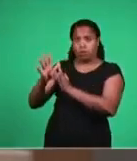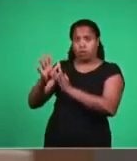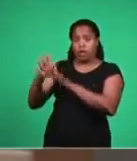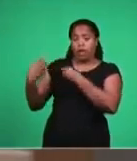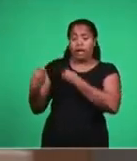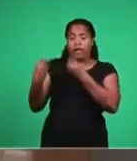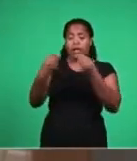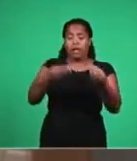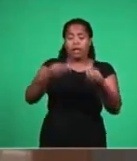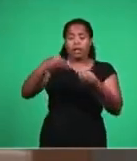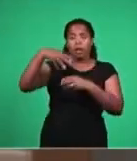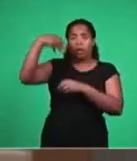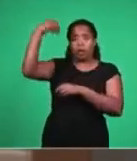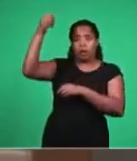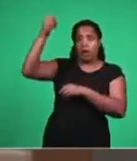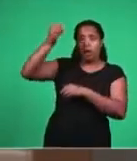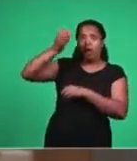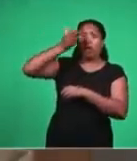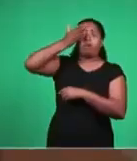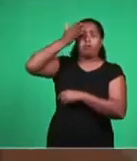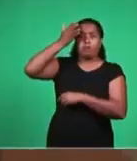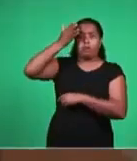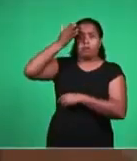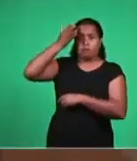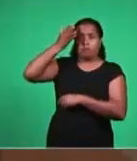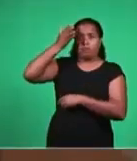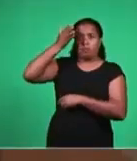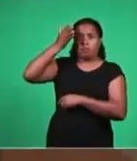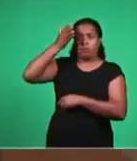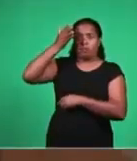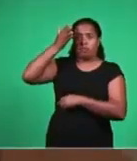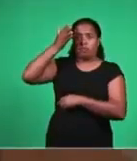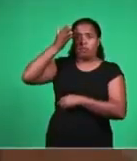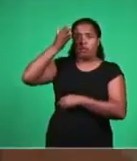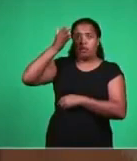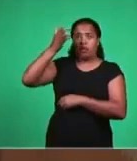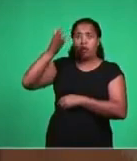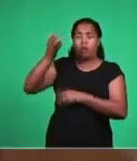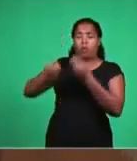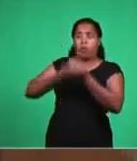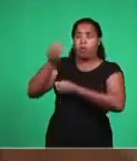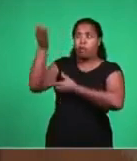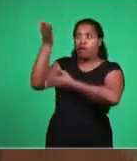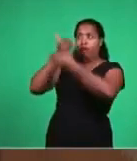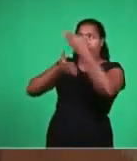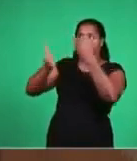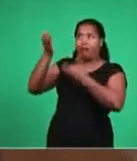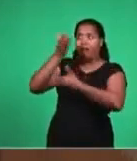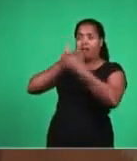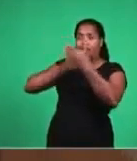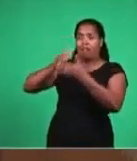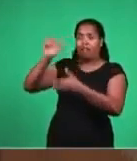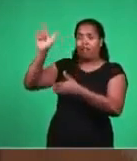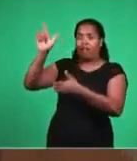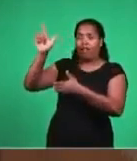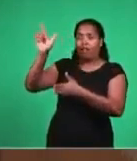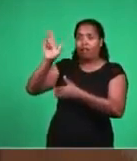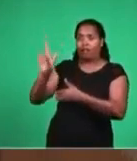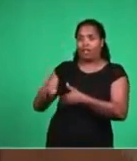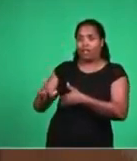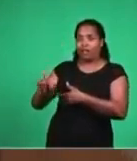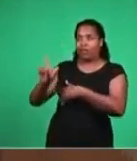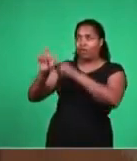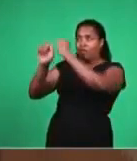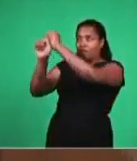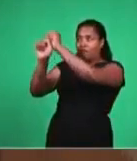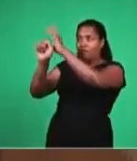What is what? Pastor Amadeus said. It reflects the revelation that comes from the Lord. The